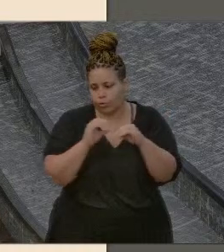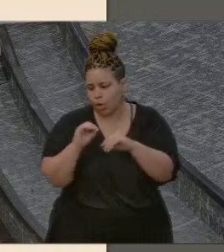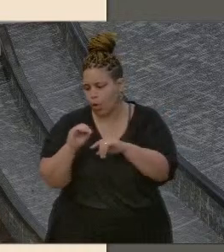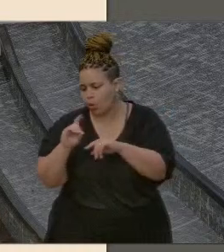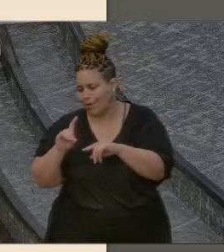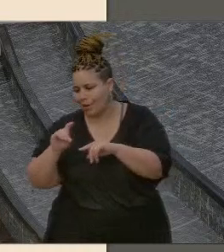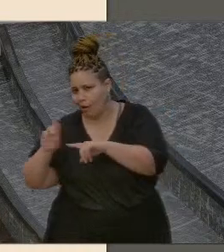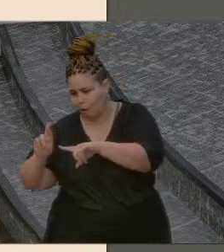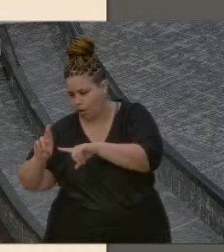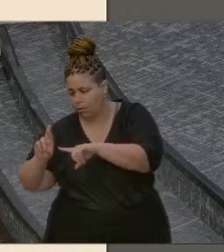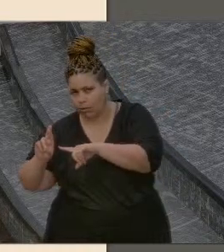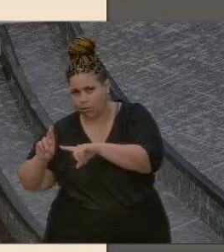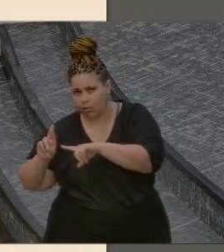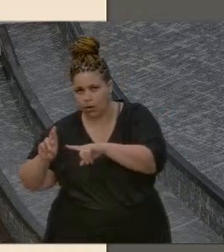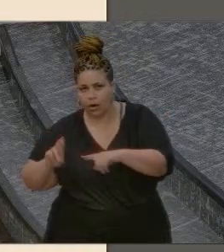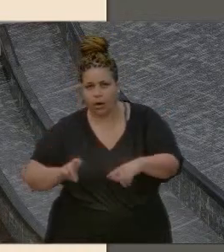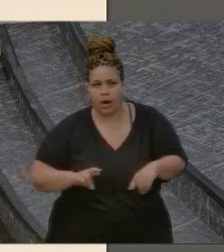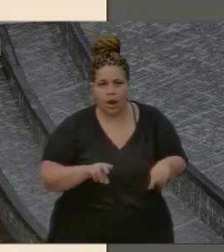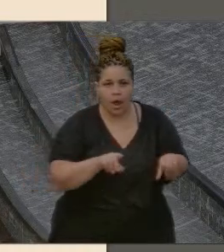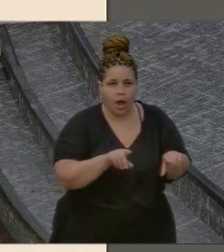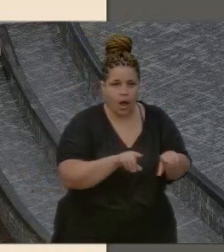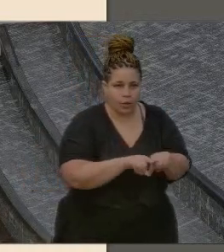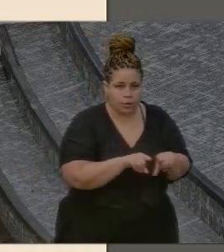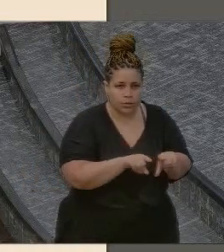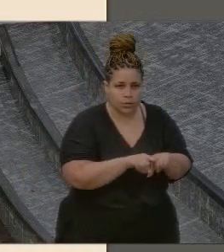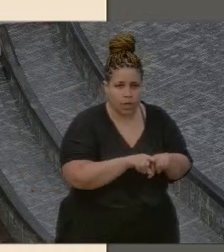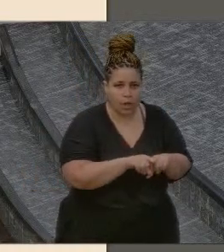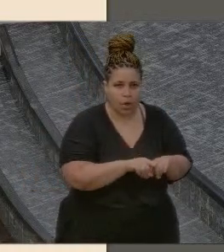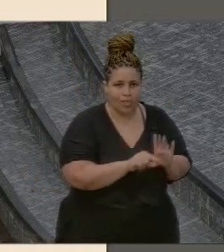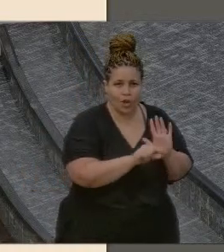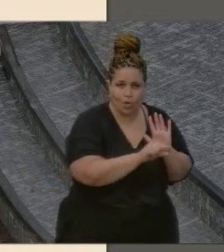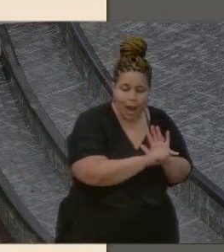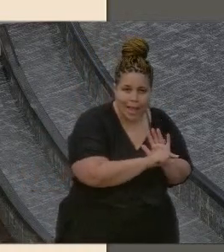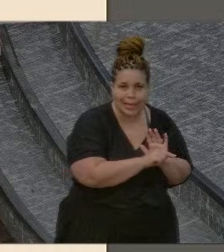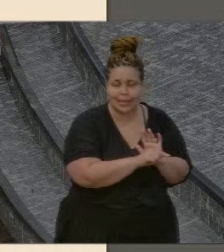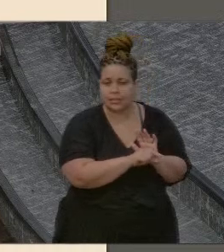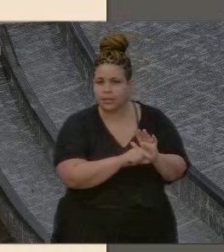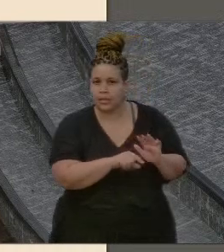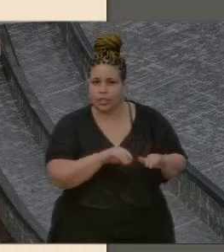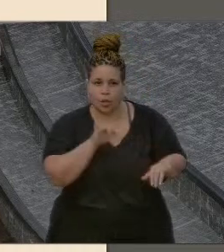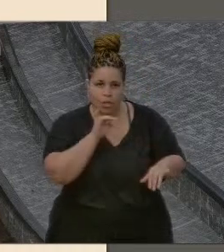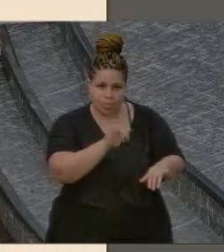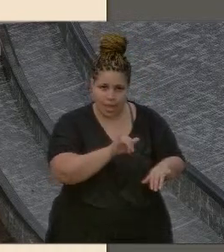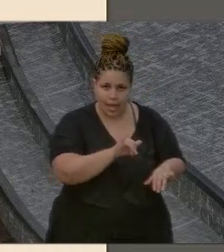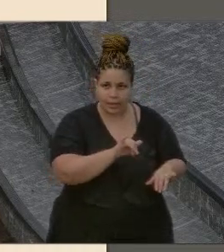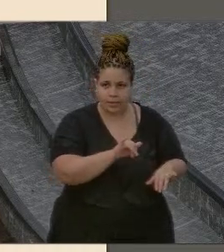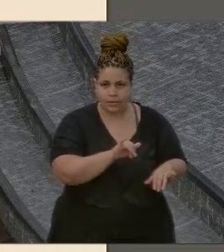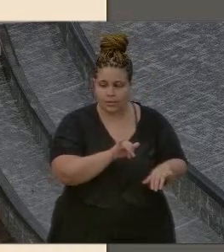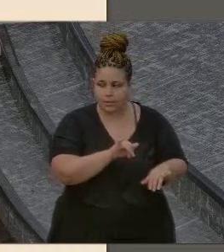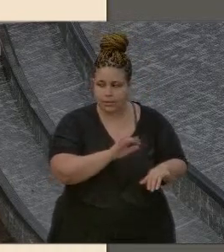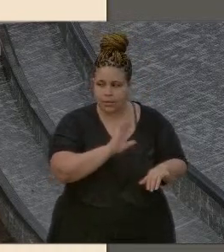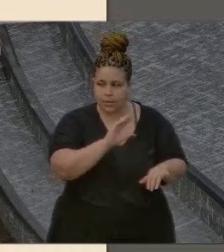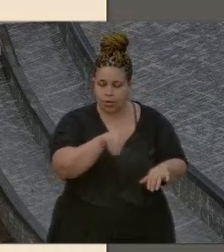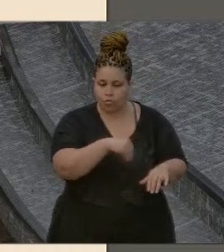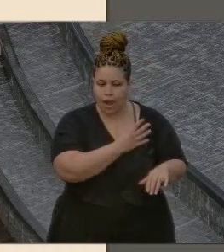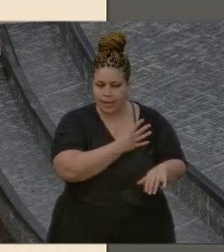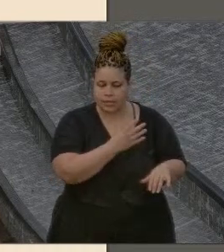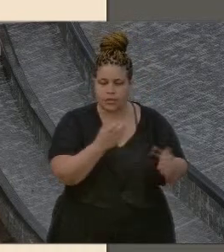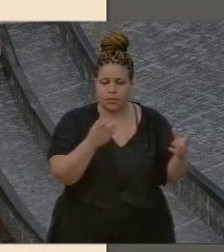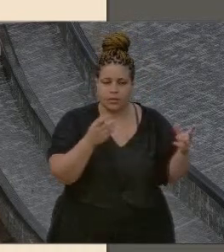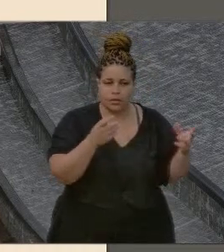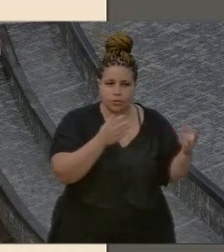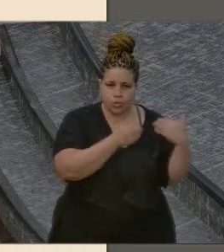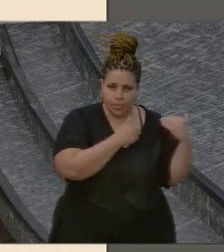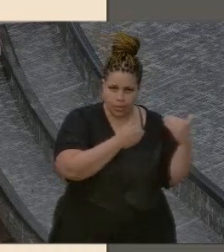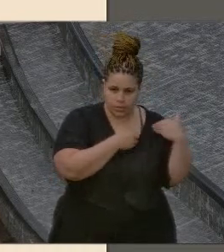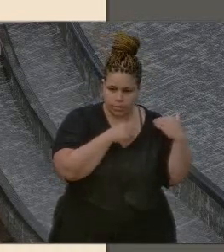that a handful of grades are responsible for the majority of our ODRs, as you will see in the report. What we want to do